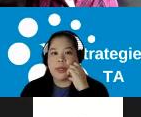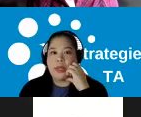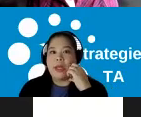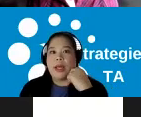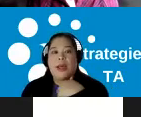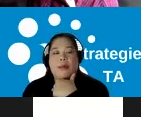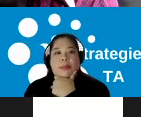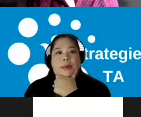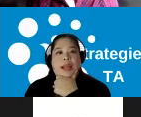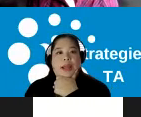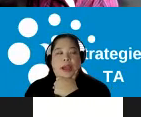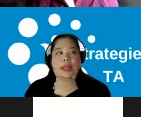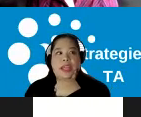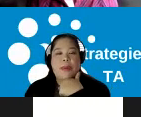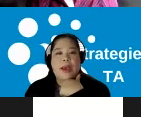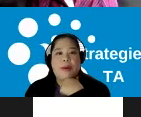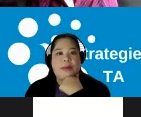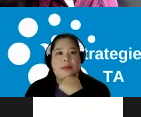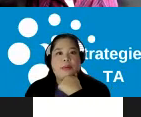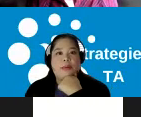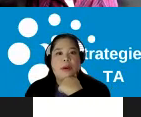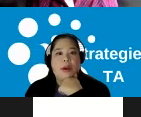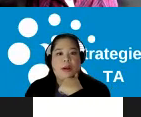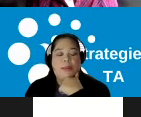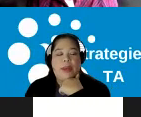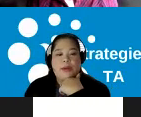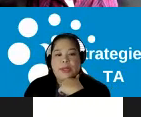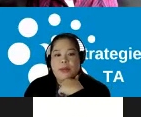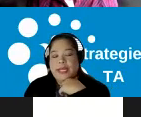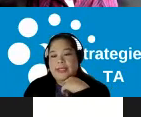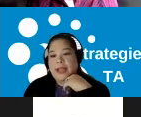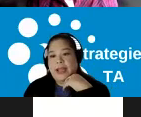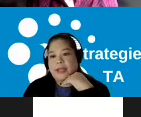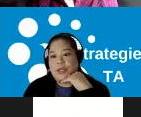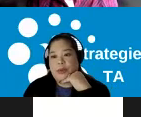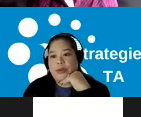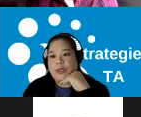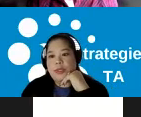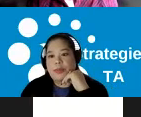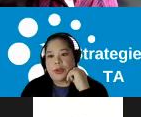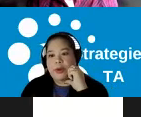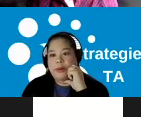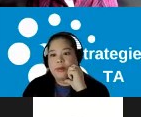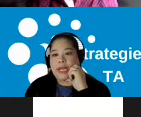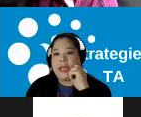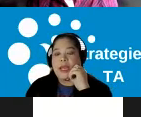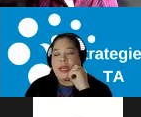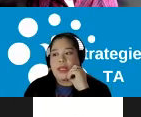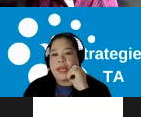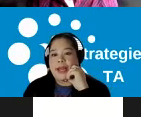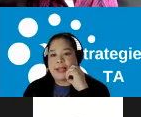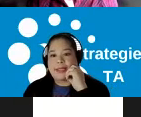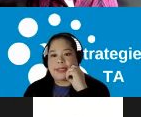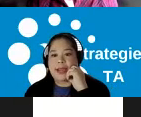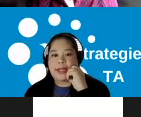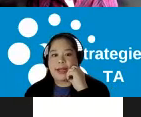effort. I think about our Magnolia Place site at the Children's Bureau. Like